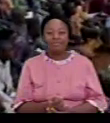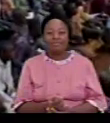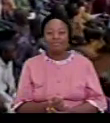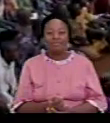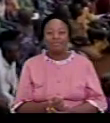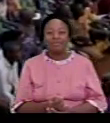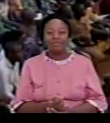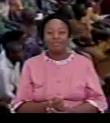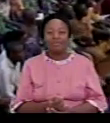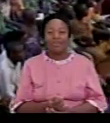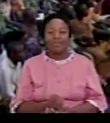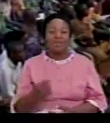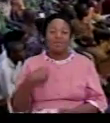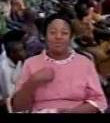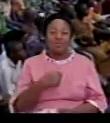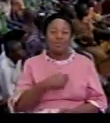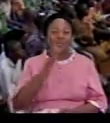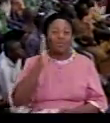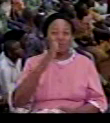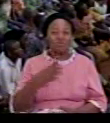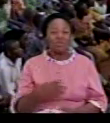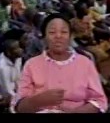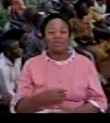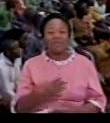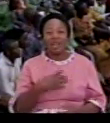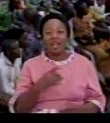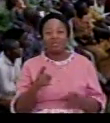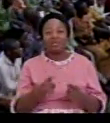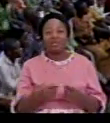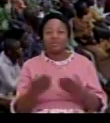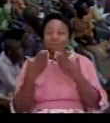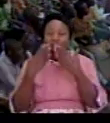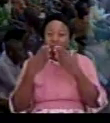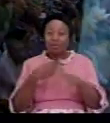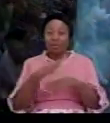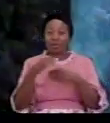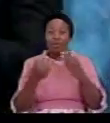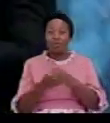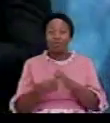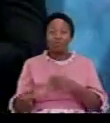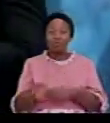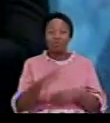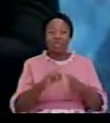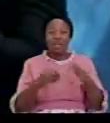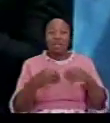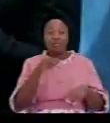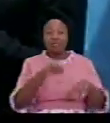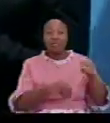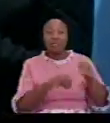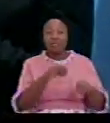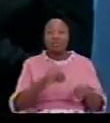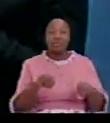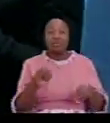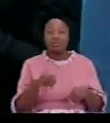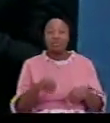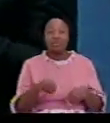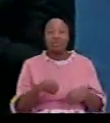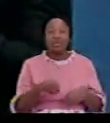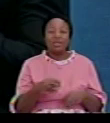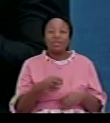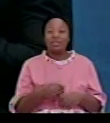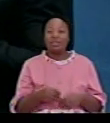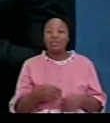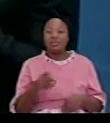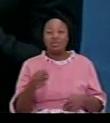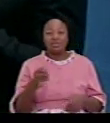We would like to thank all those who have contributed in a way or the other in having